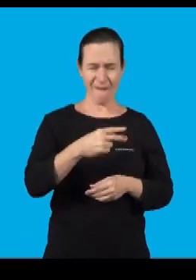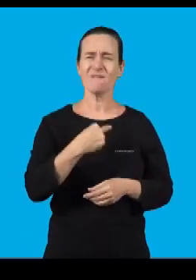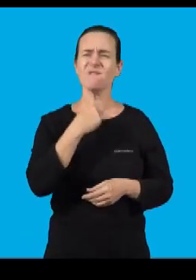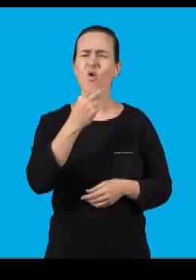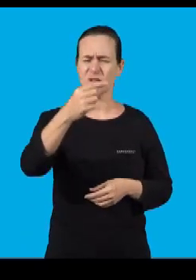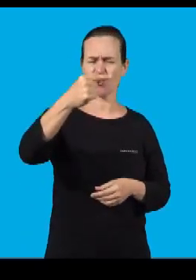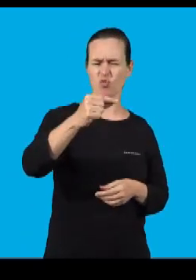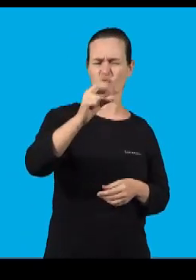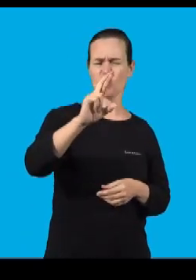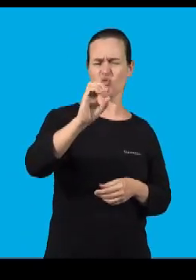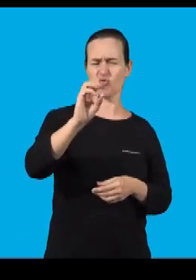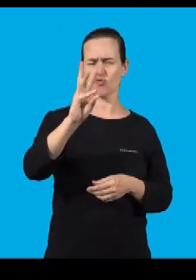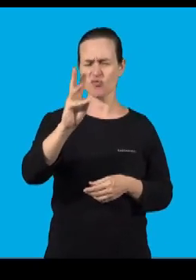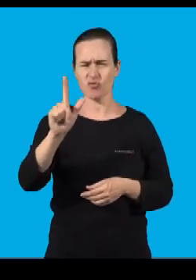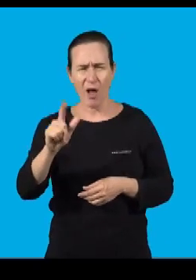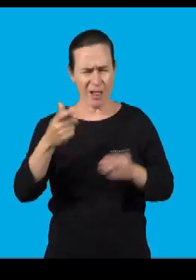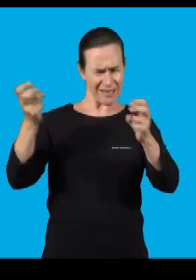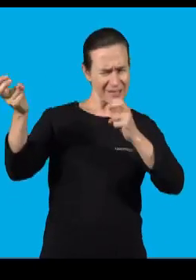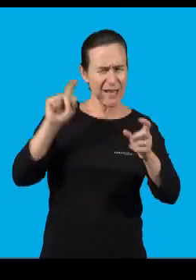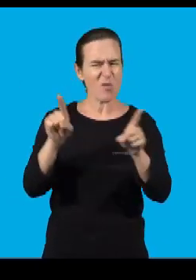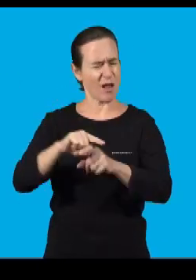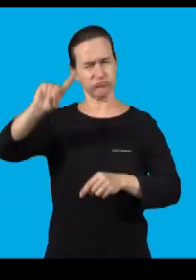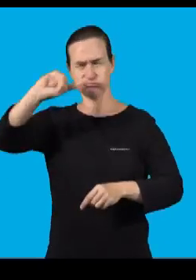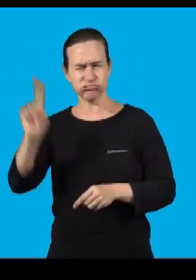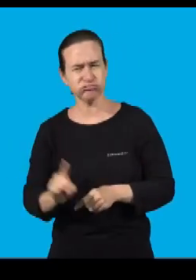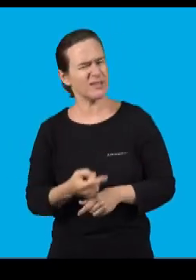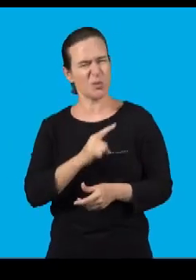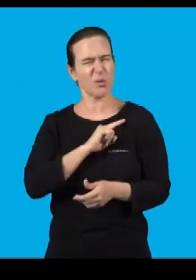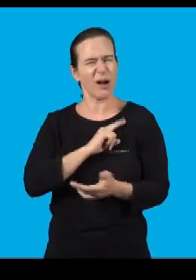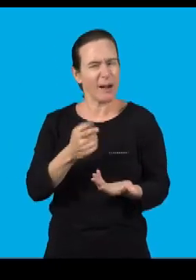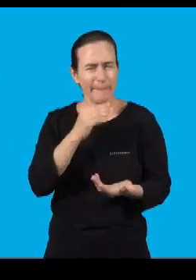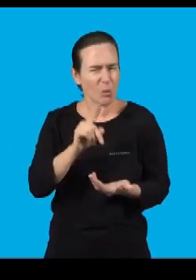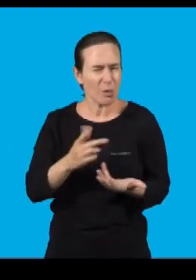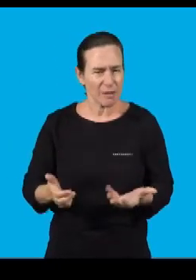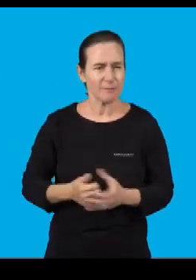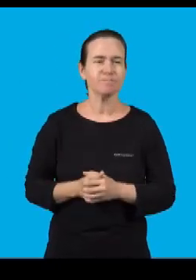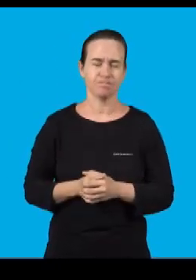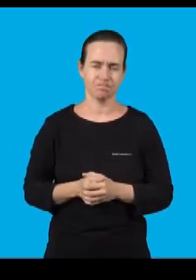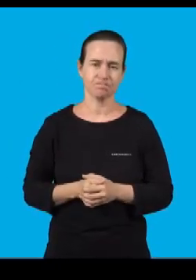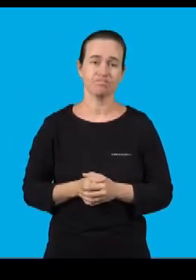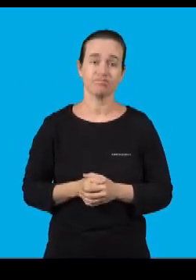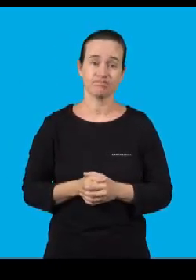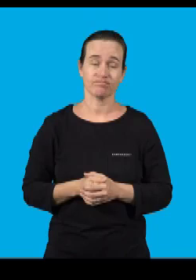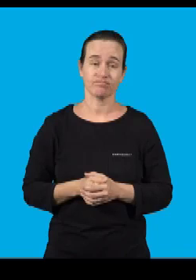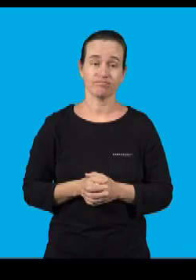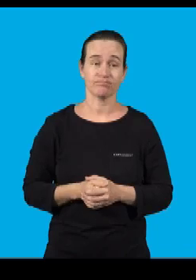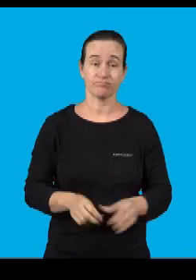is it sounding like thunder, okay? So let's see what our response identifies. It says